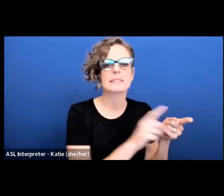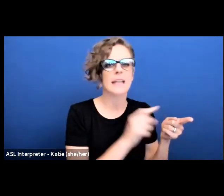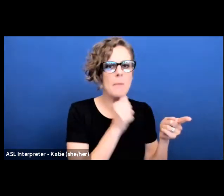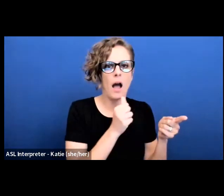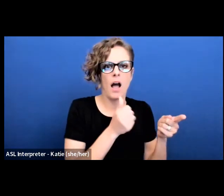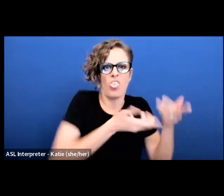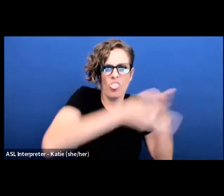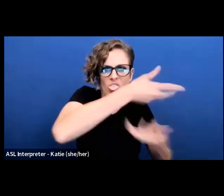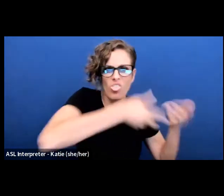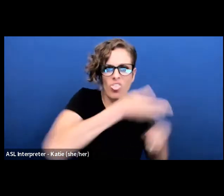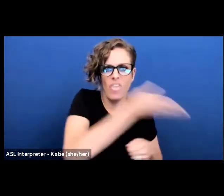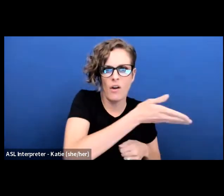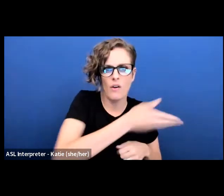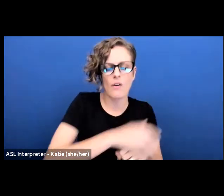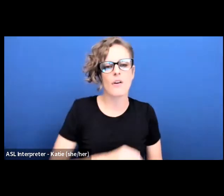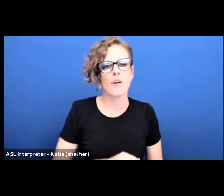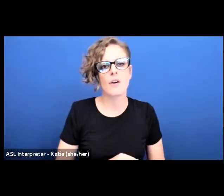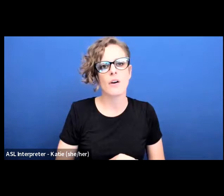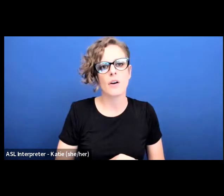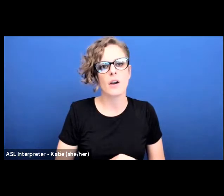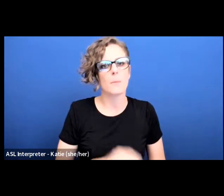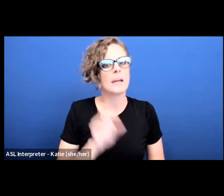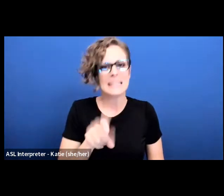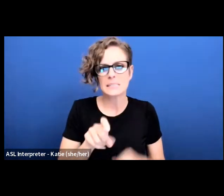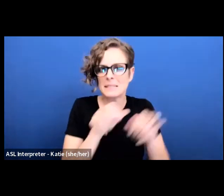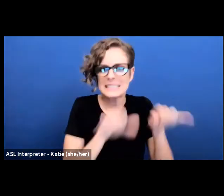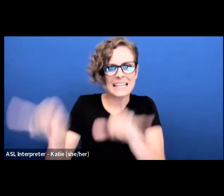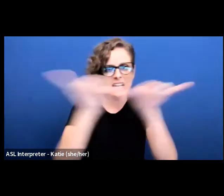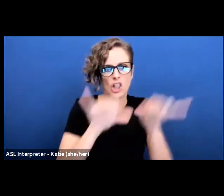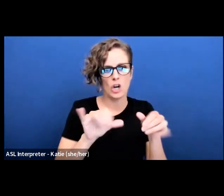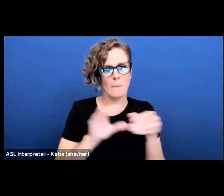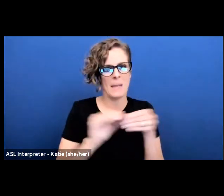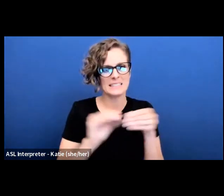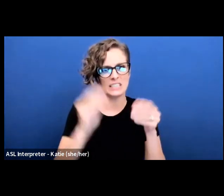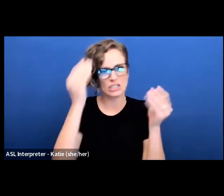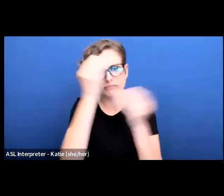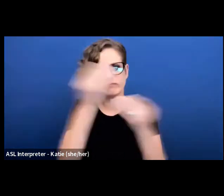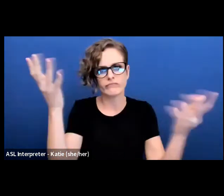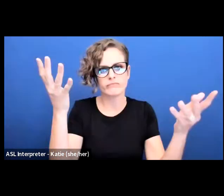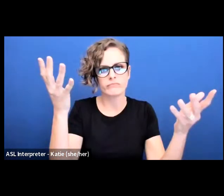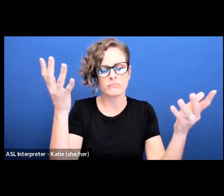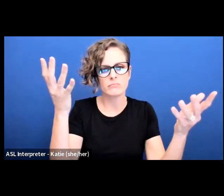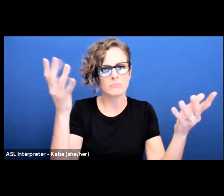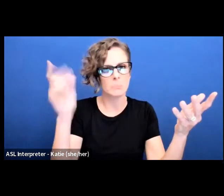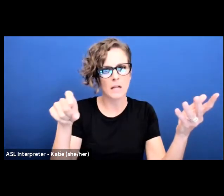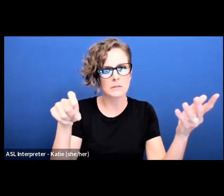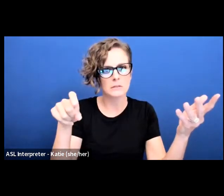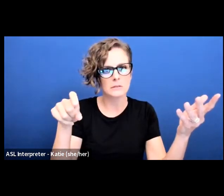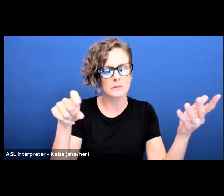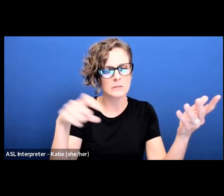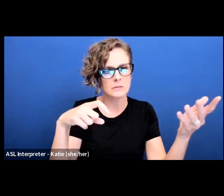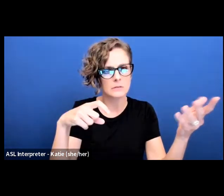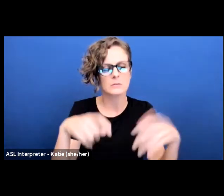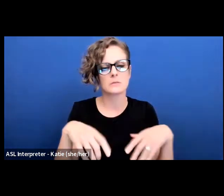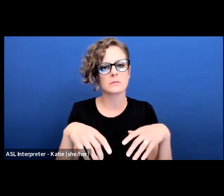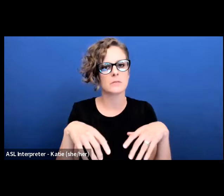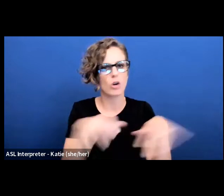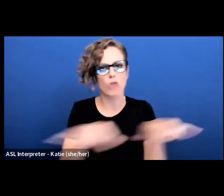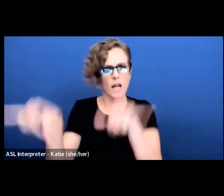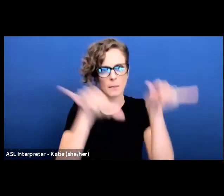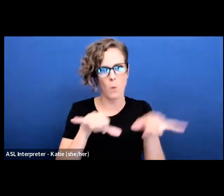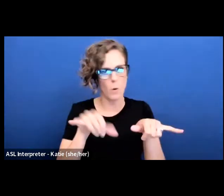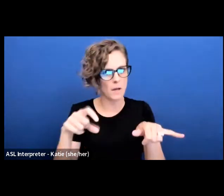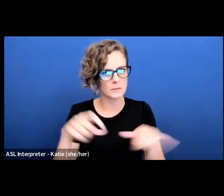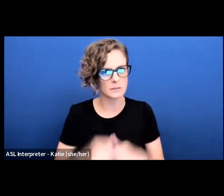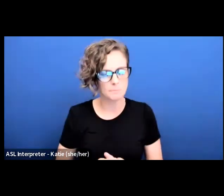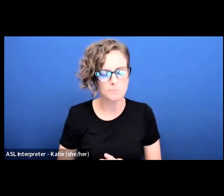where it is, and it needs to be a singular message of some kind that's pretty much across the board. One